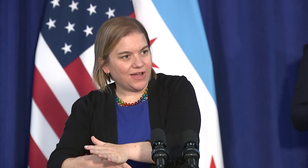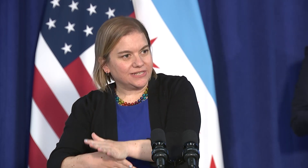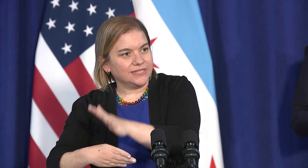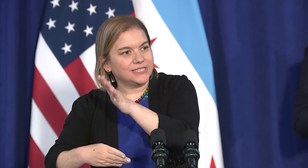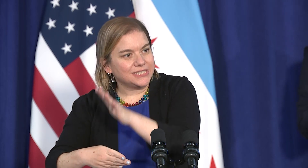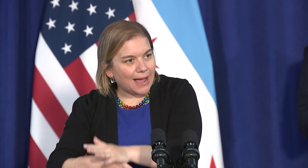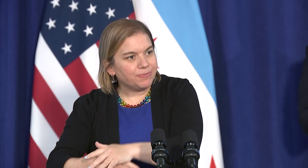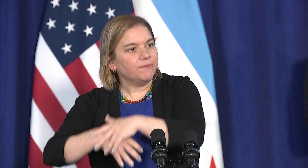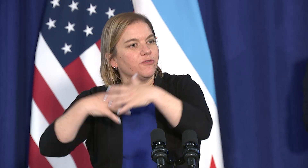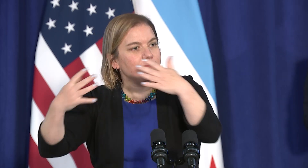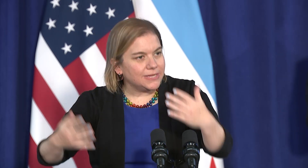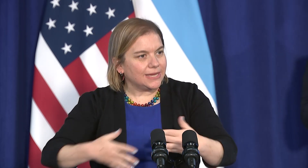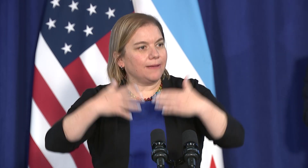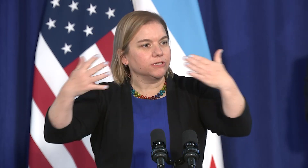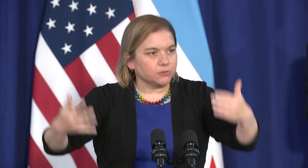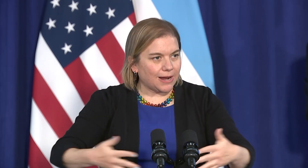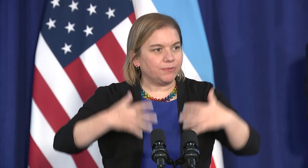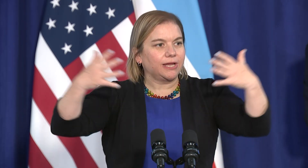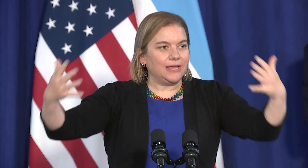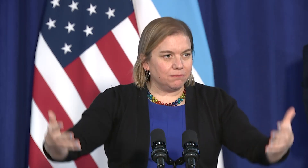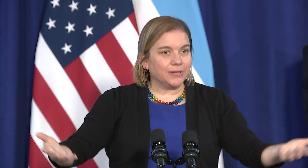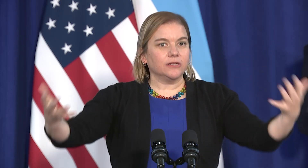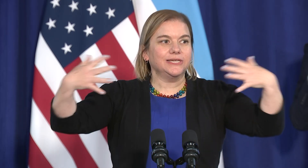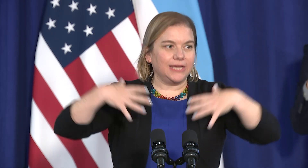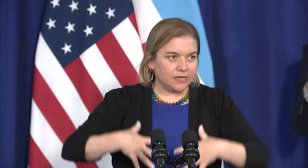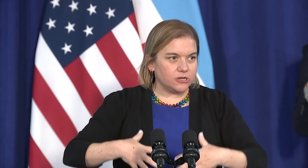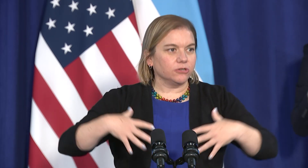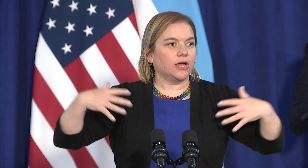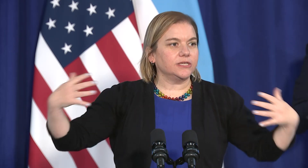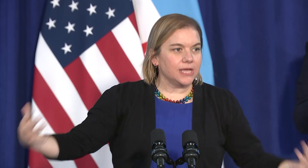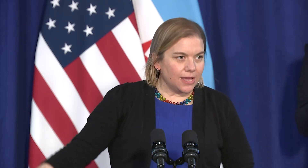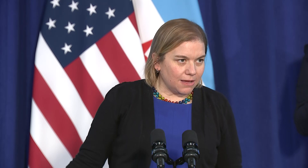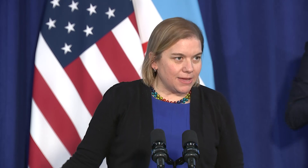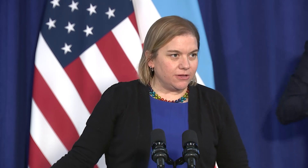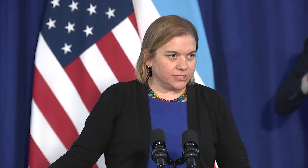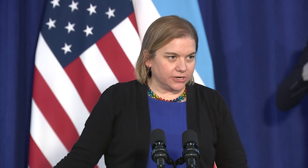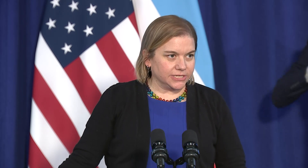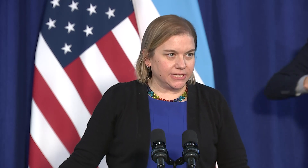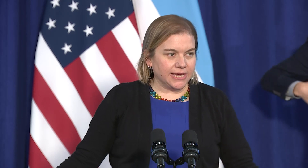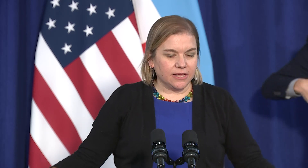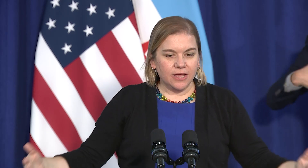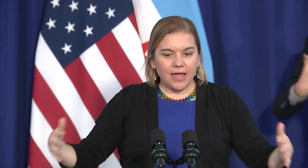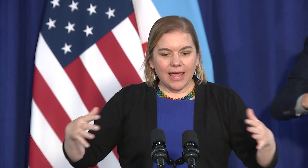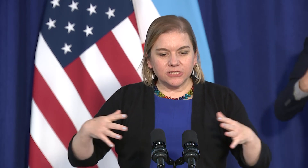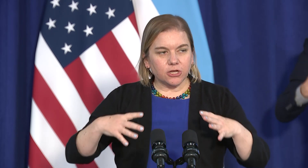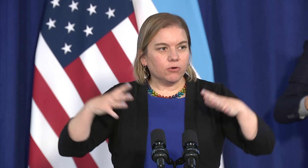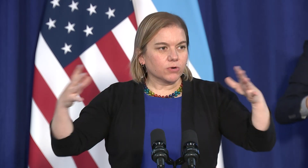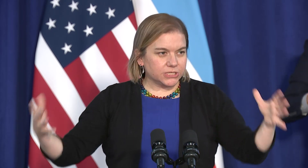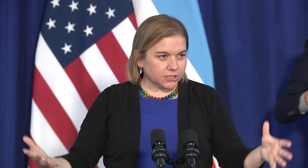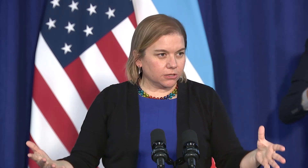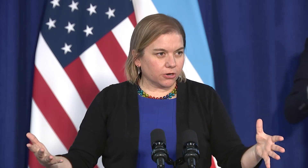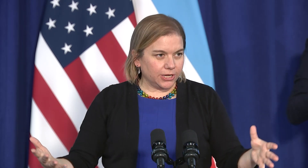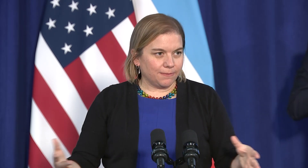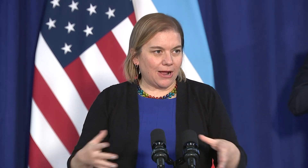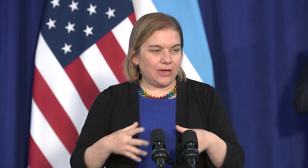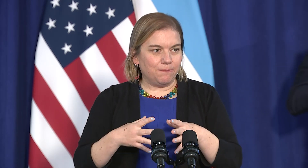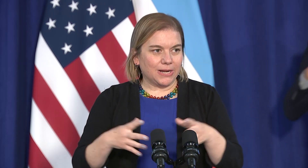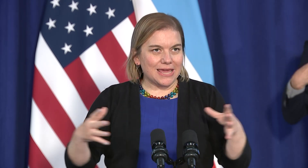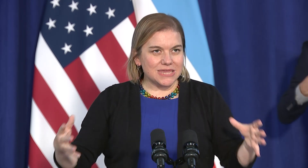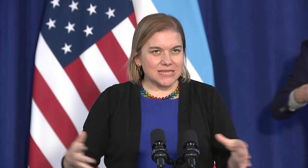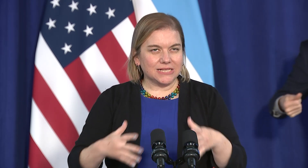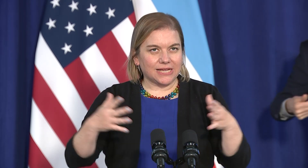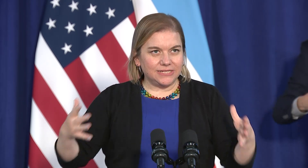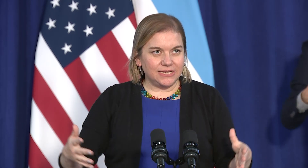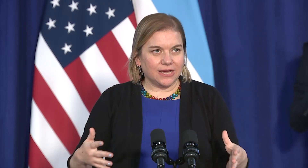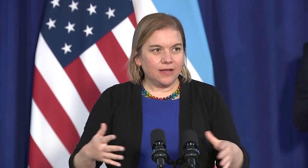were infected, stop them from being able to replicate and build and get into your lungs and make you seriously ill. And so we're still learning about it,